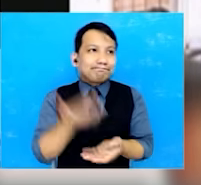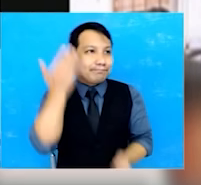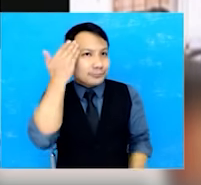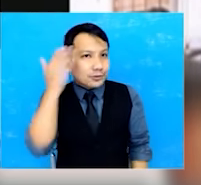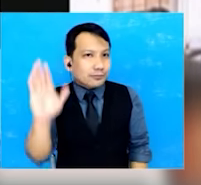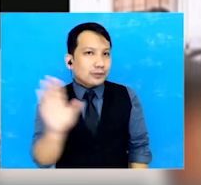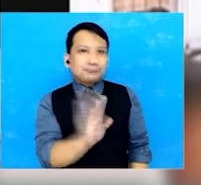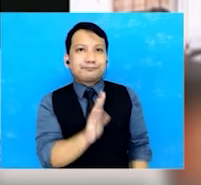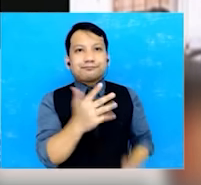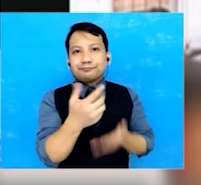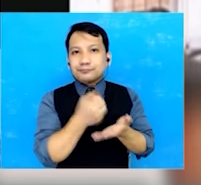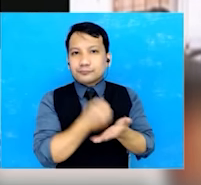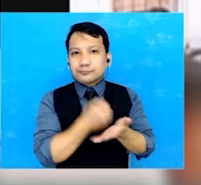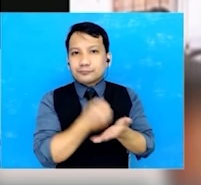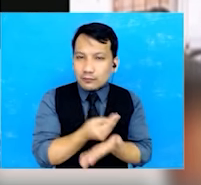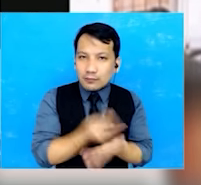kinuha.